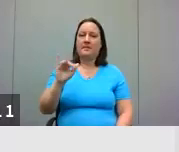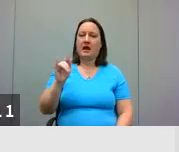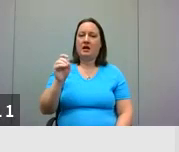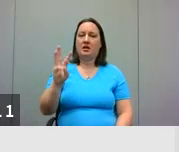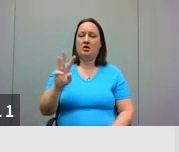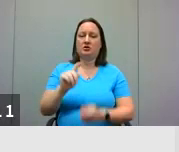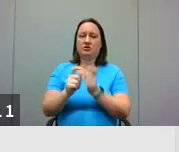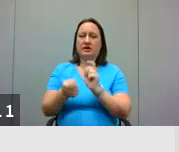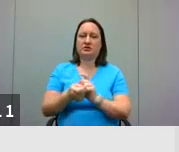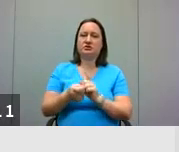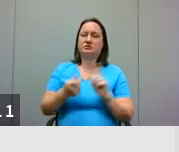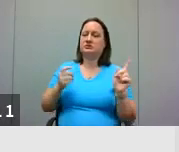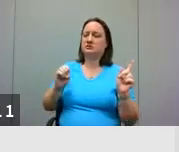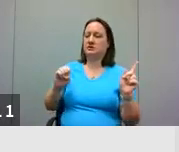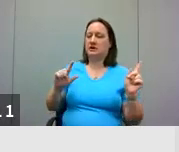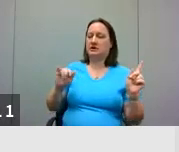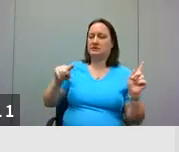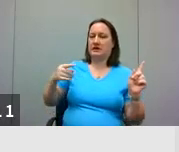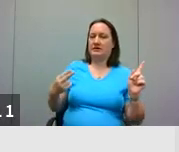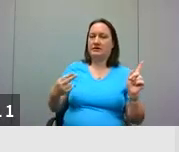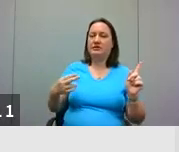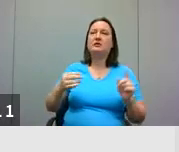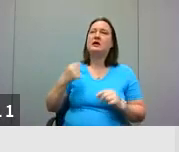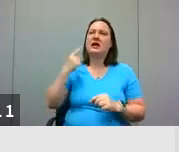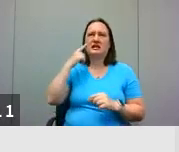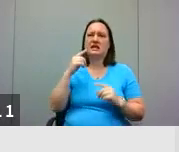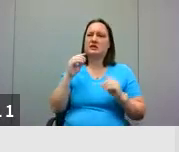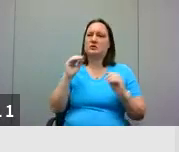say how there's no content